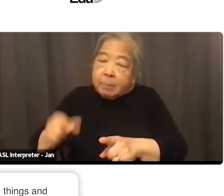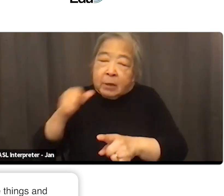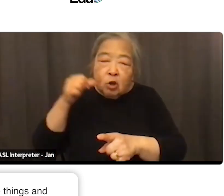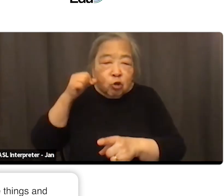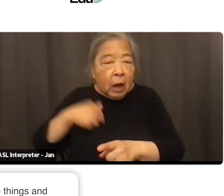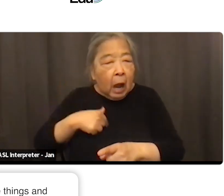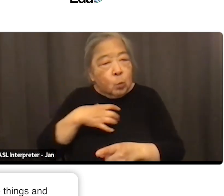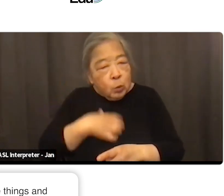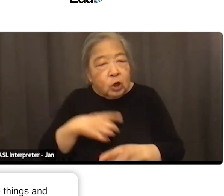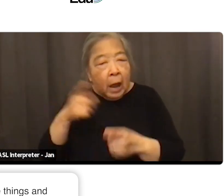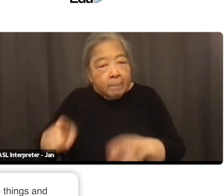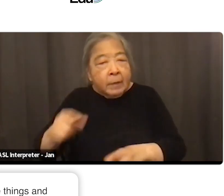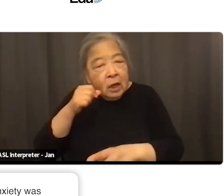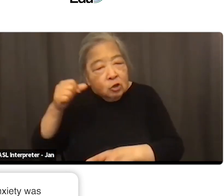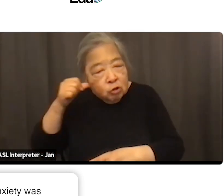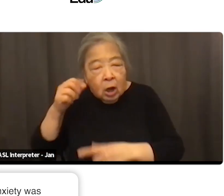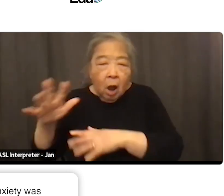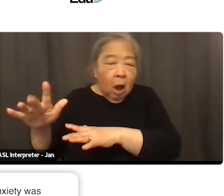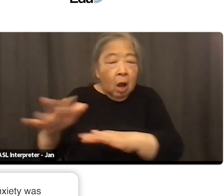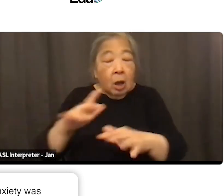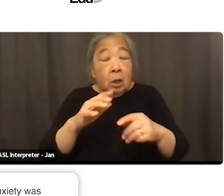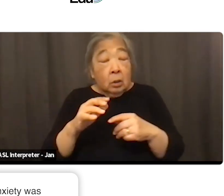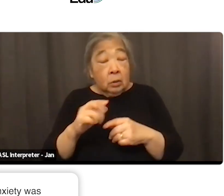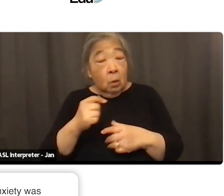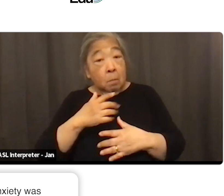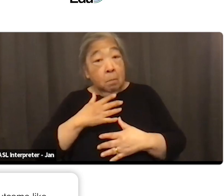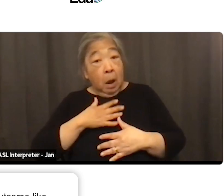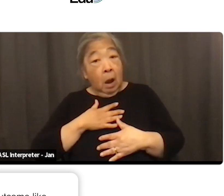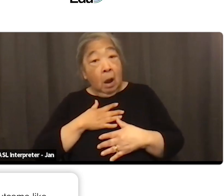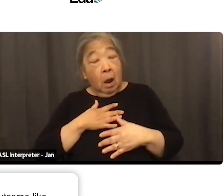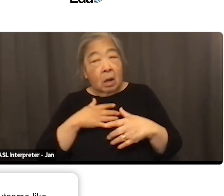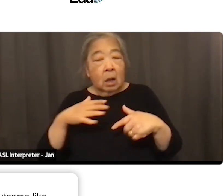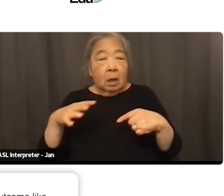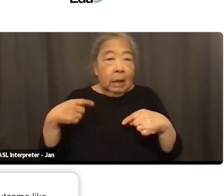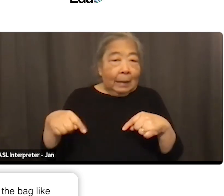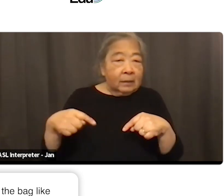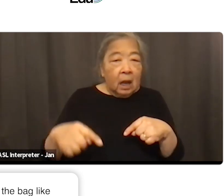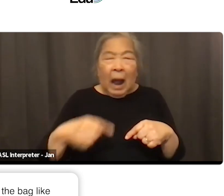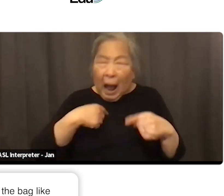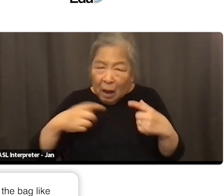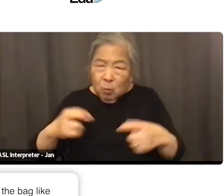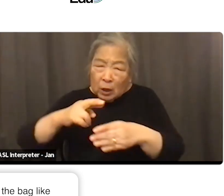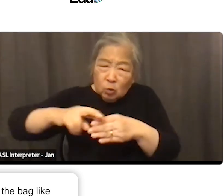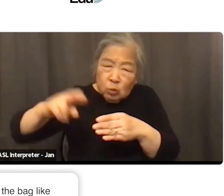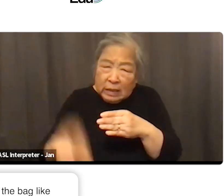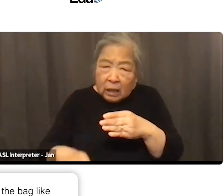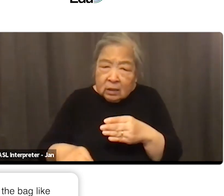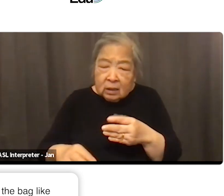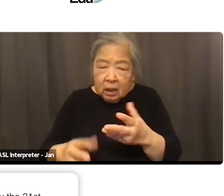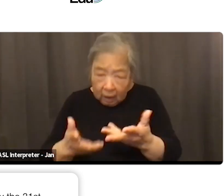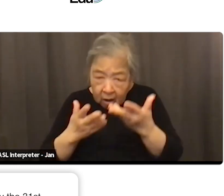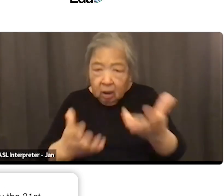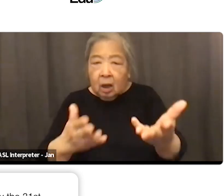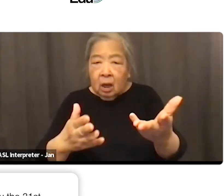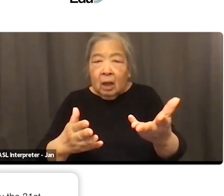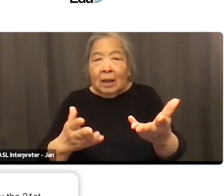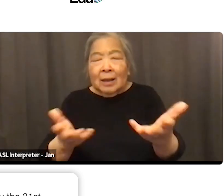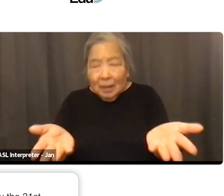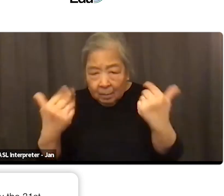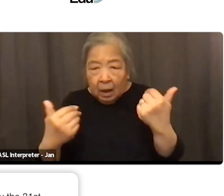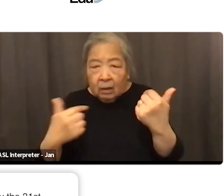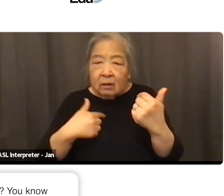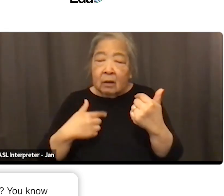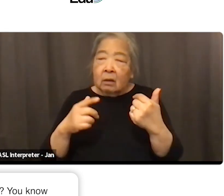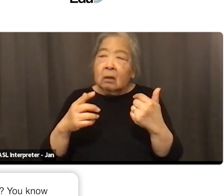things. And our anxieties, at least my anxiety, was rooted and I wanted an outcome. Like I put the shit on the diary, like, bitch, let's be free by